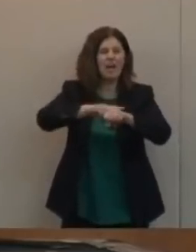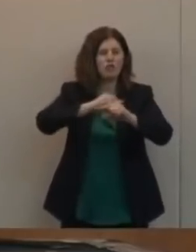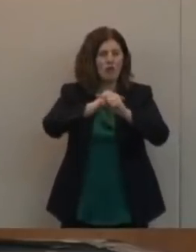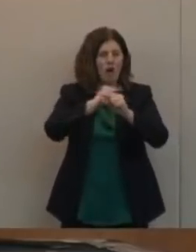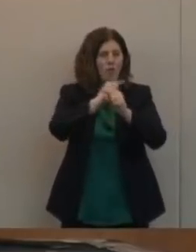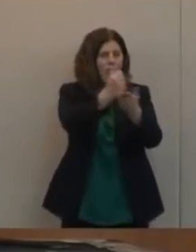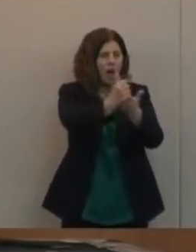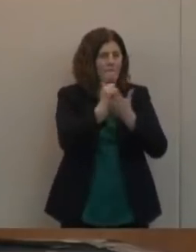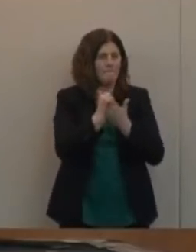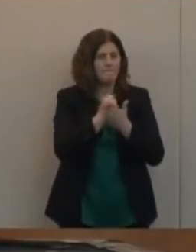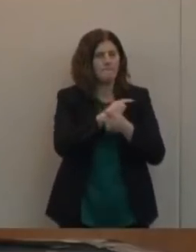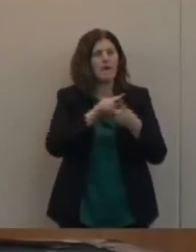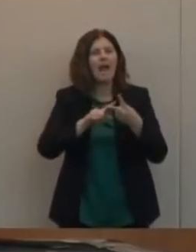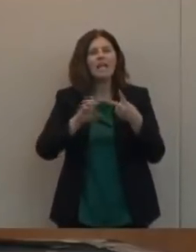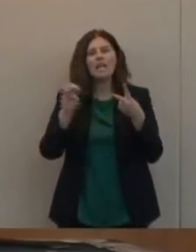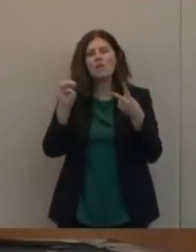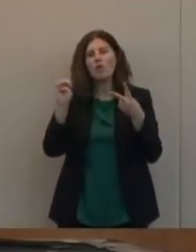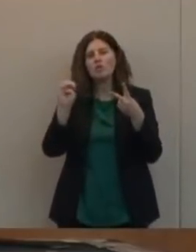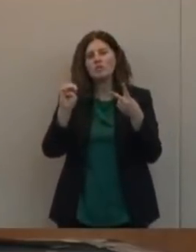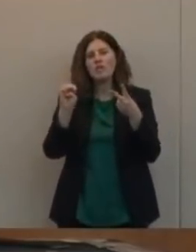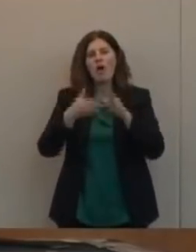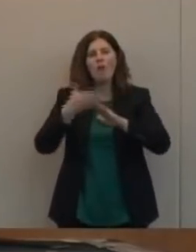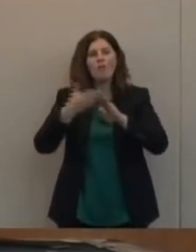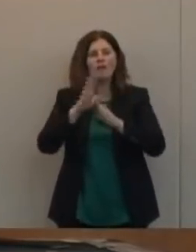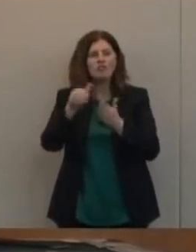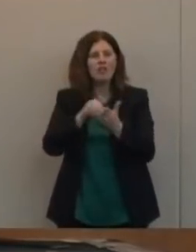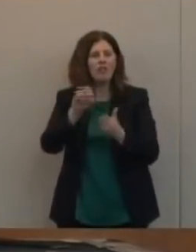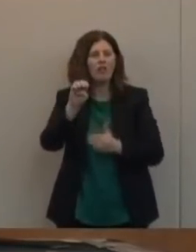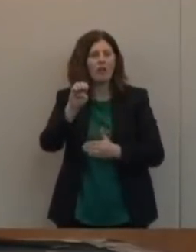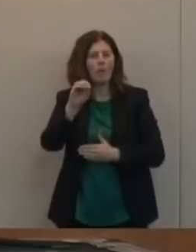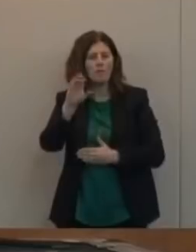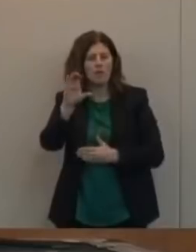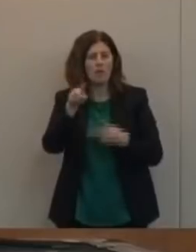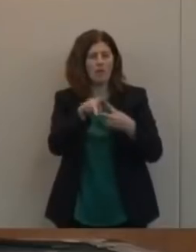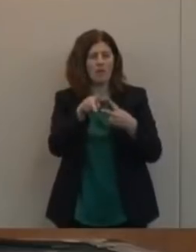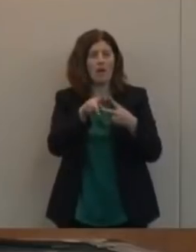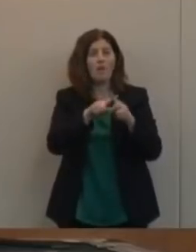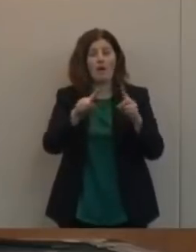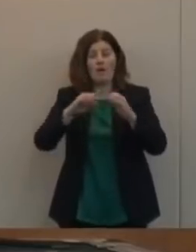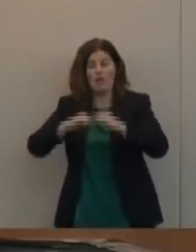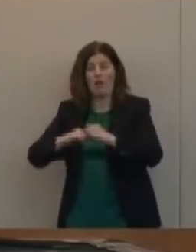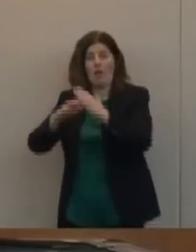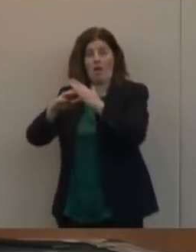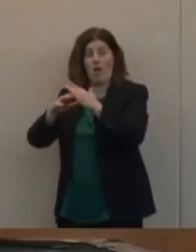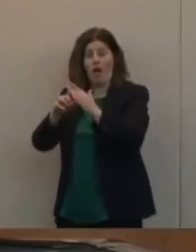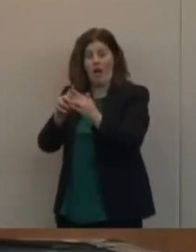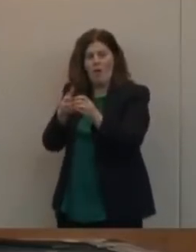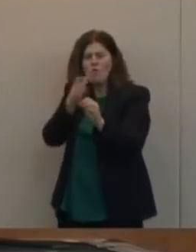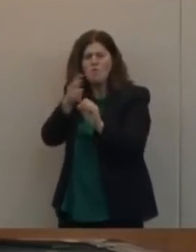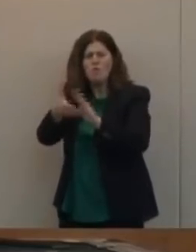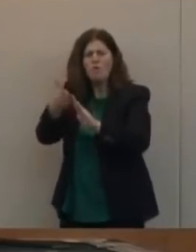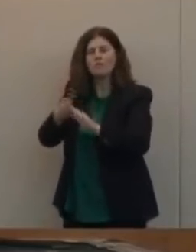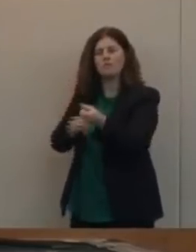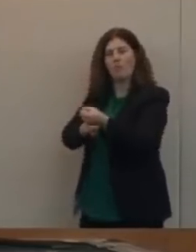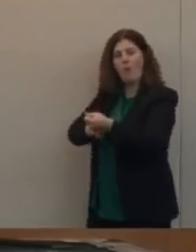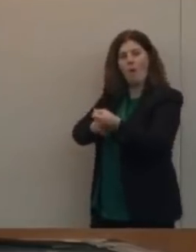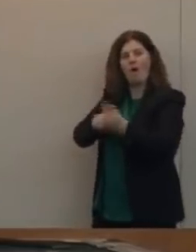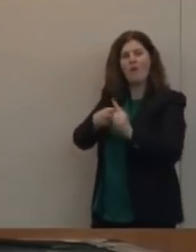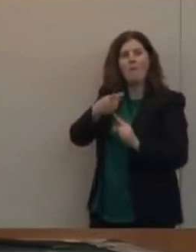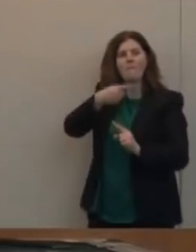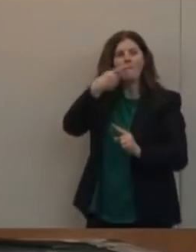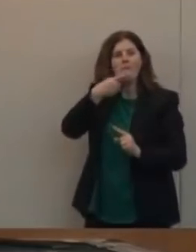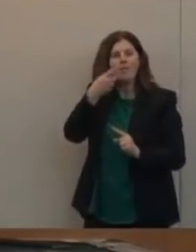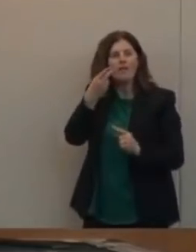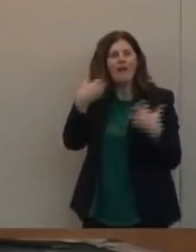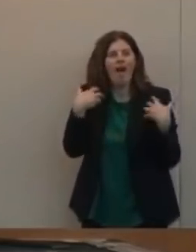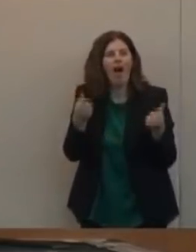our Emergency Operations Center, but it will be stood up with the support of the Public Health Division, support